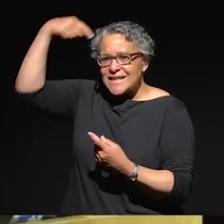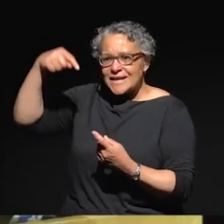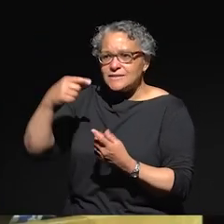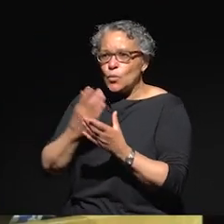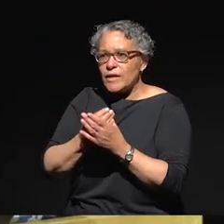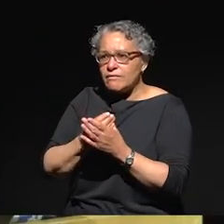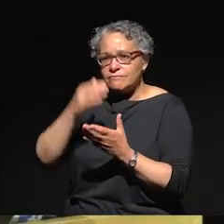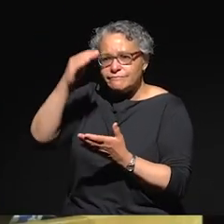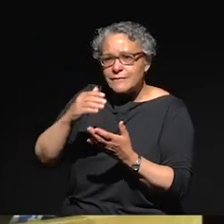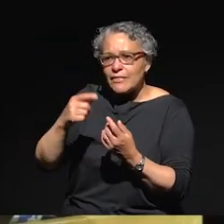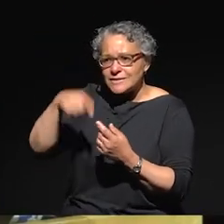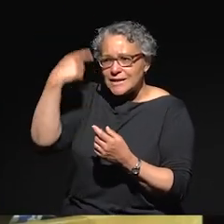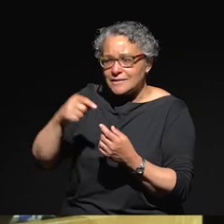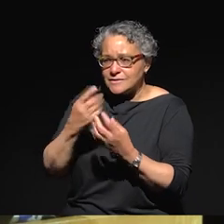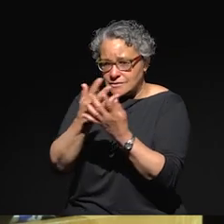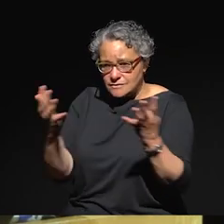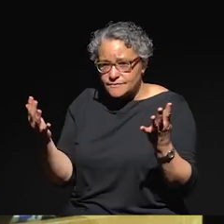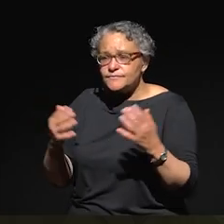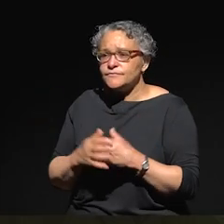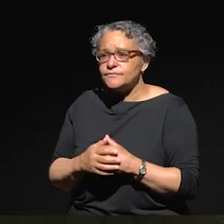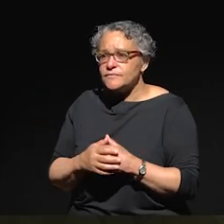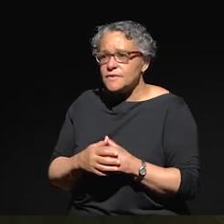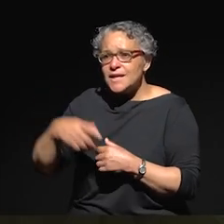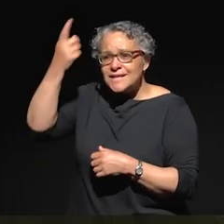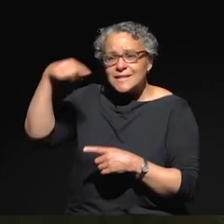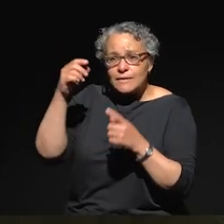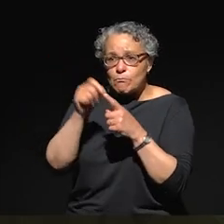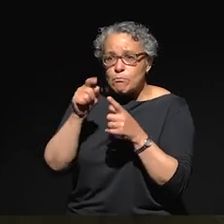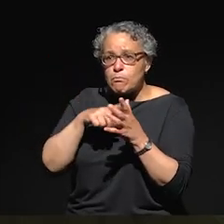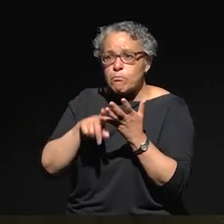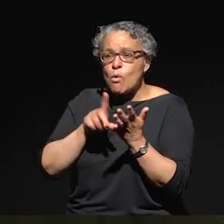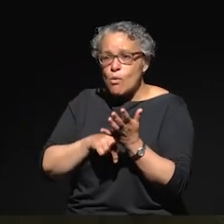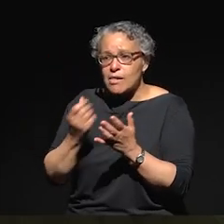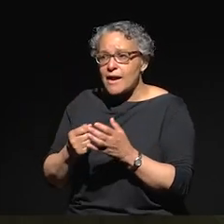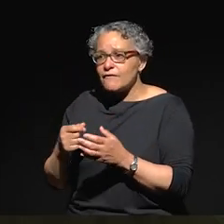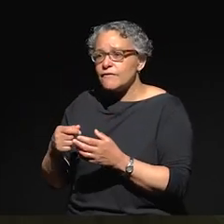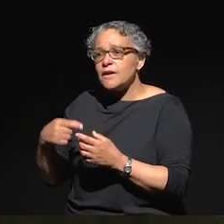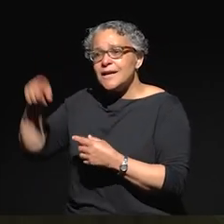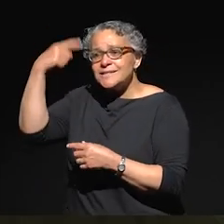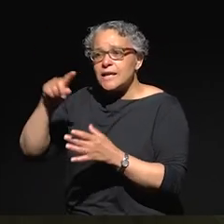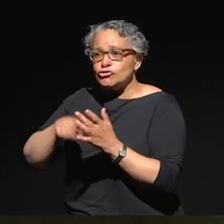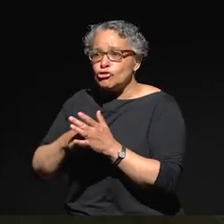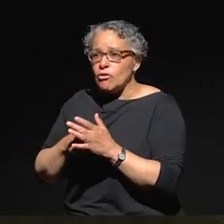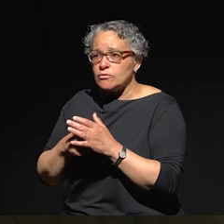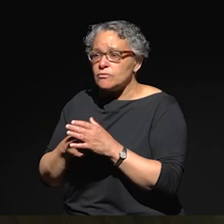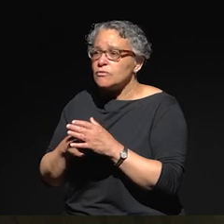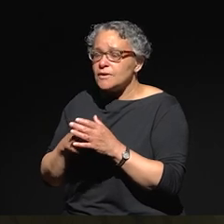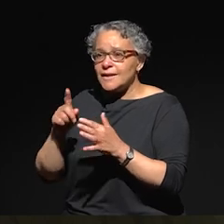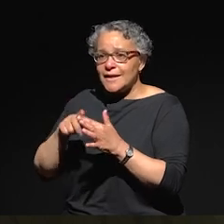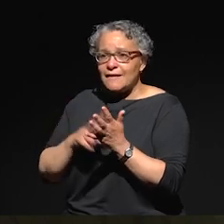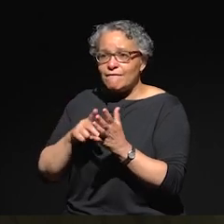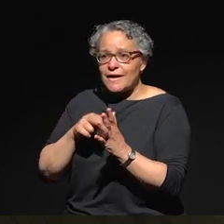is what the patron wants. We have St. Paul, John the Evangelist, St. Augustine, and Mary